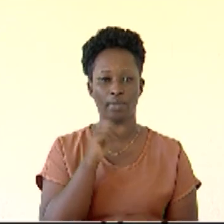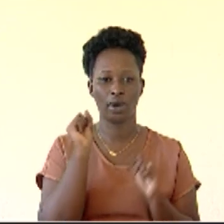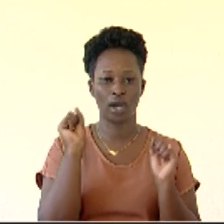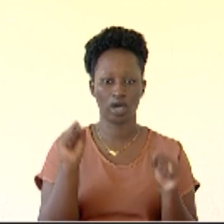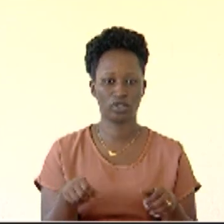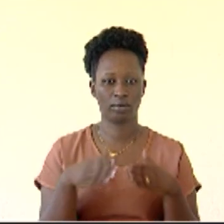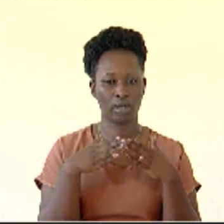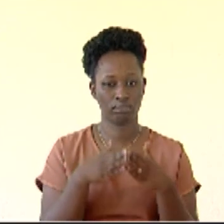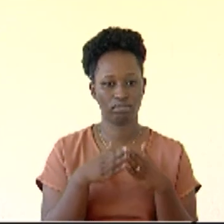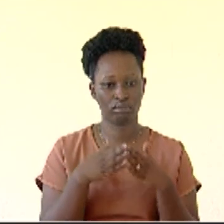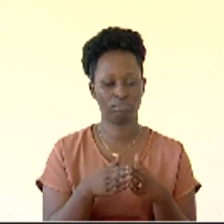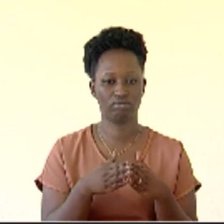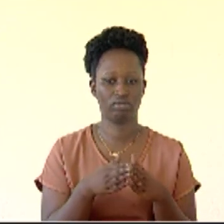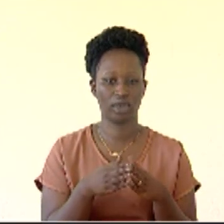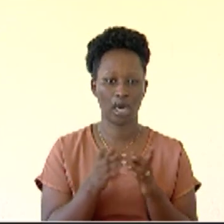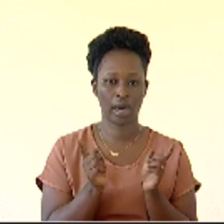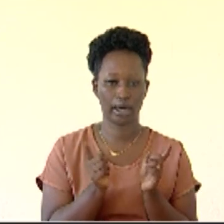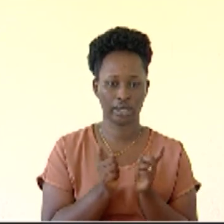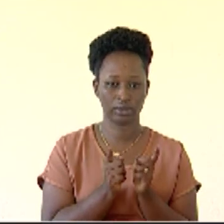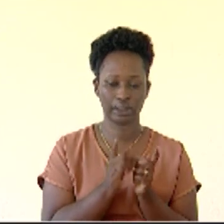enough to satisfy the woman.